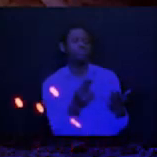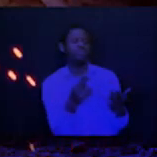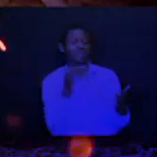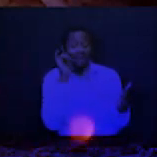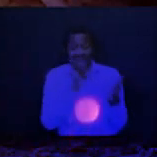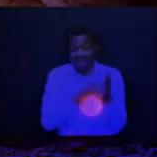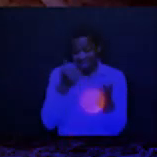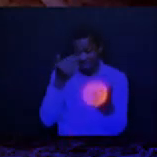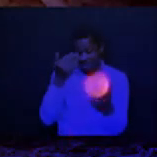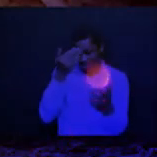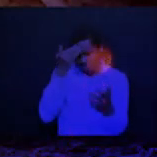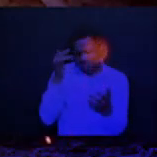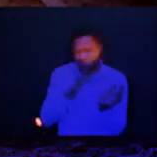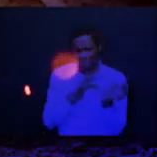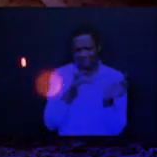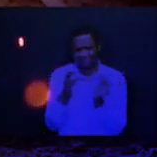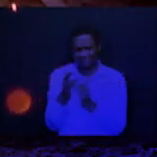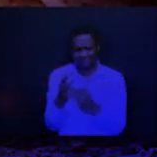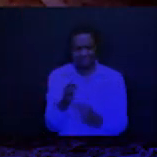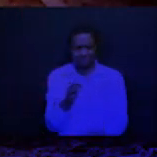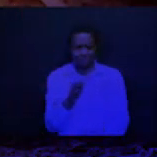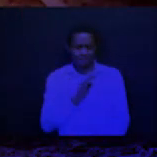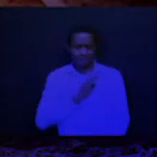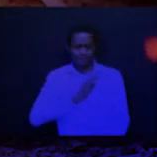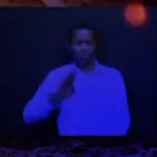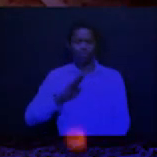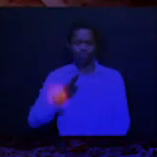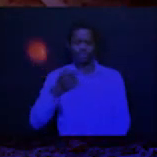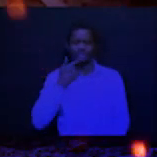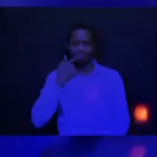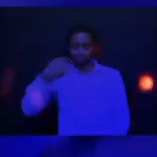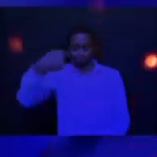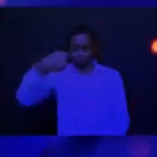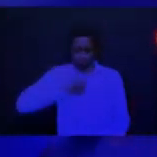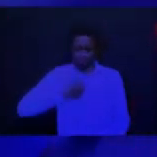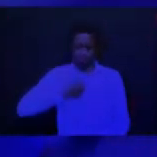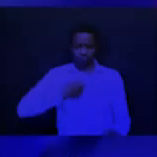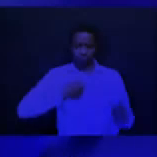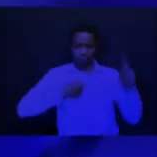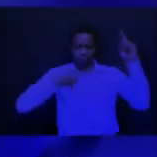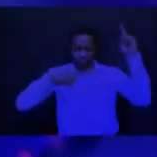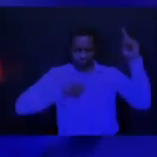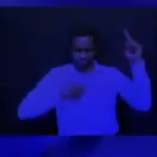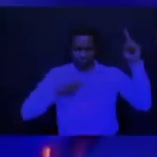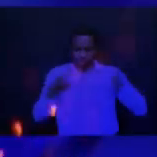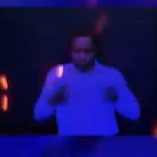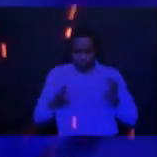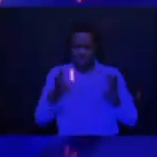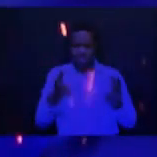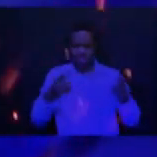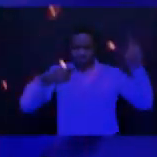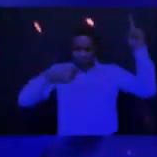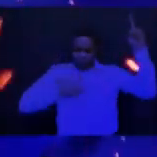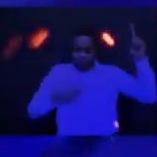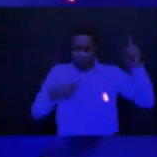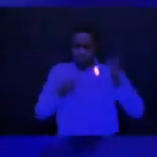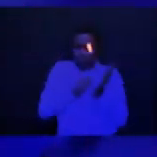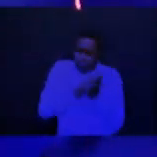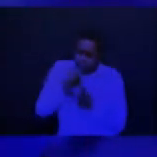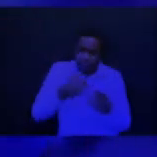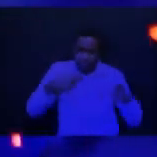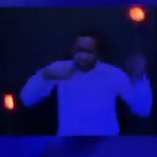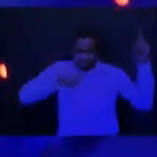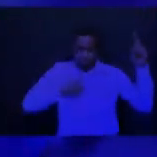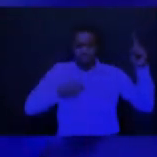say, I am the way, the truth, and the life. No one gets to